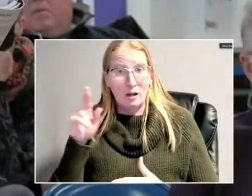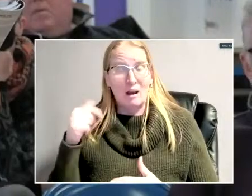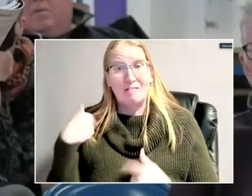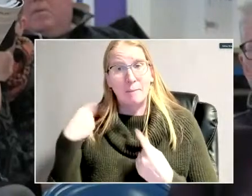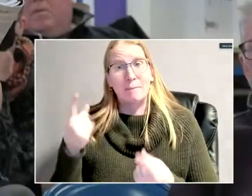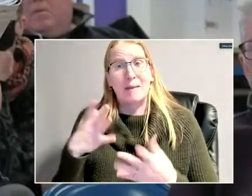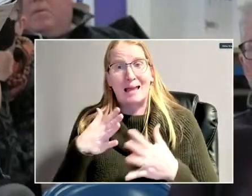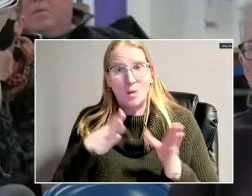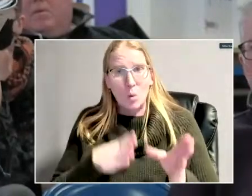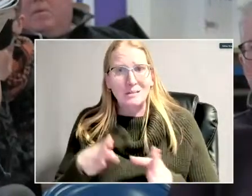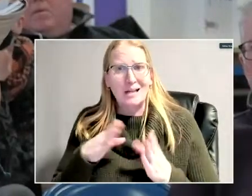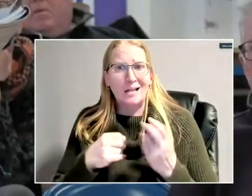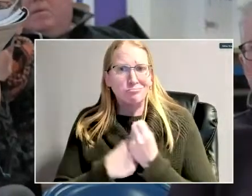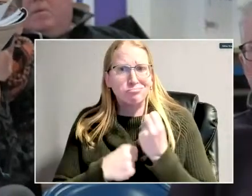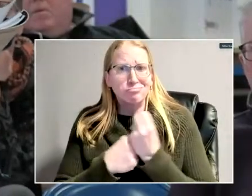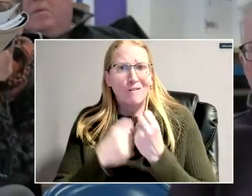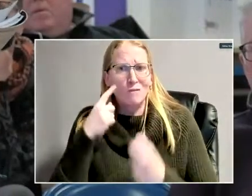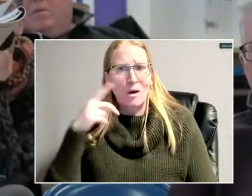2008